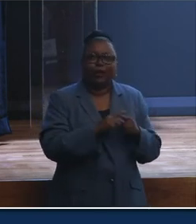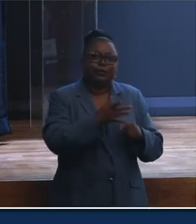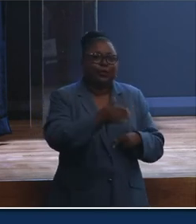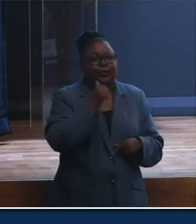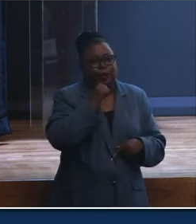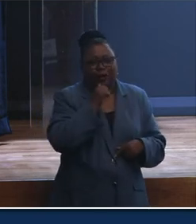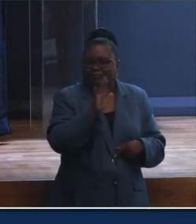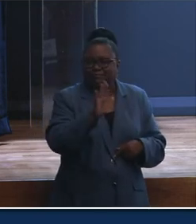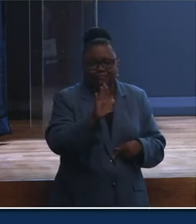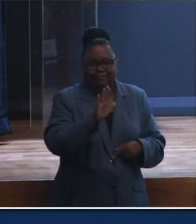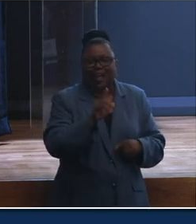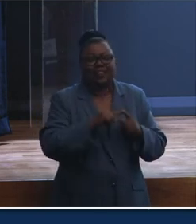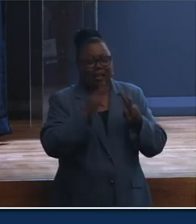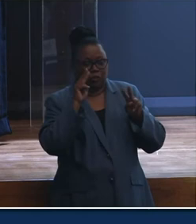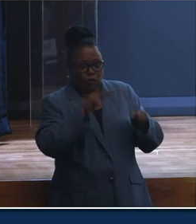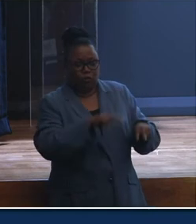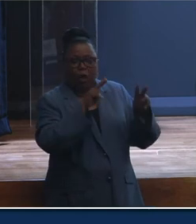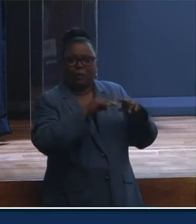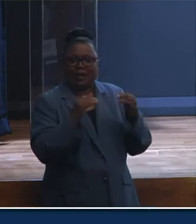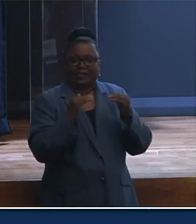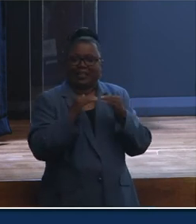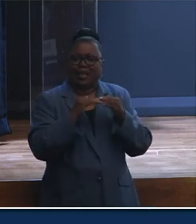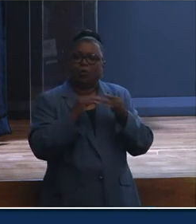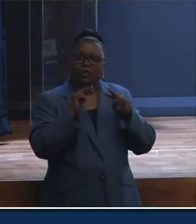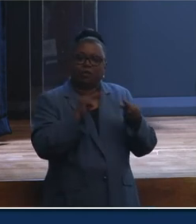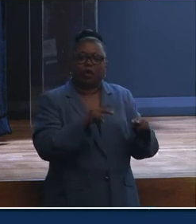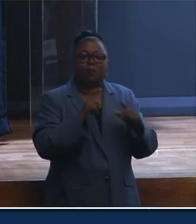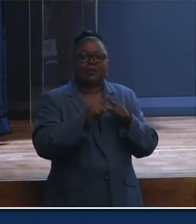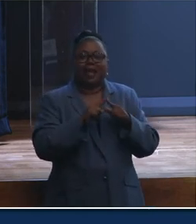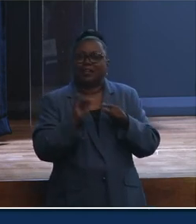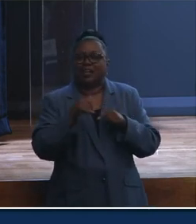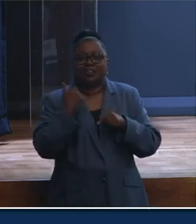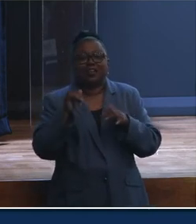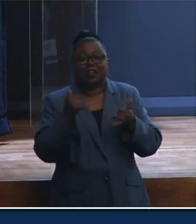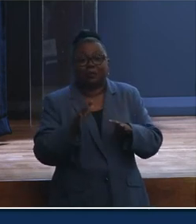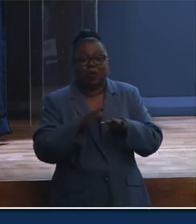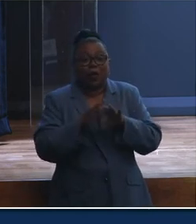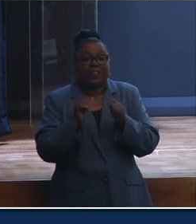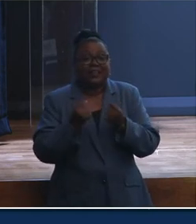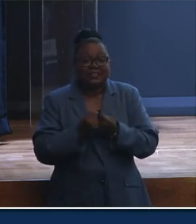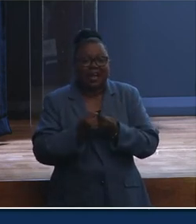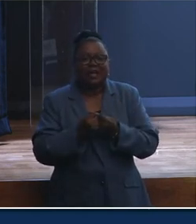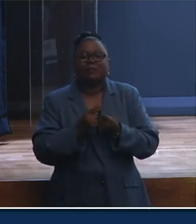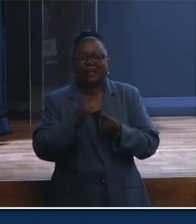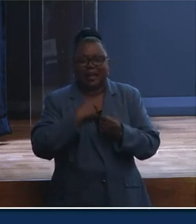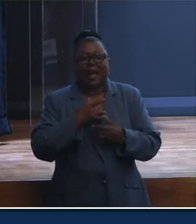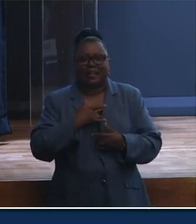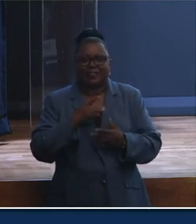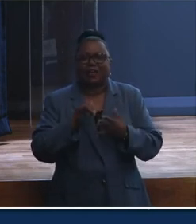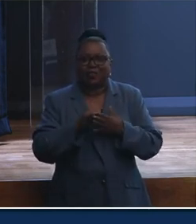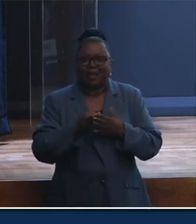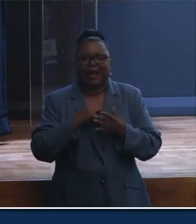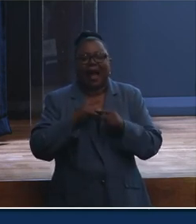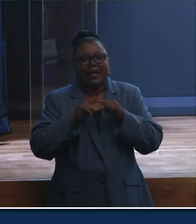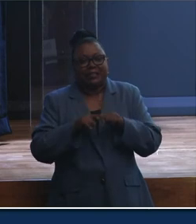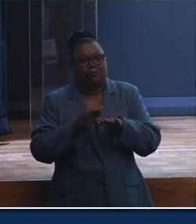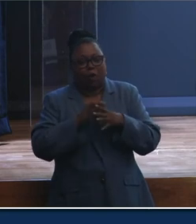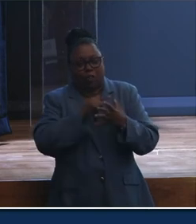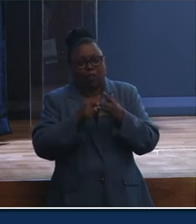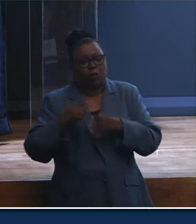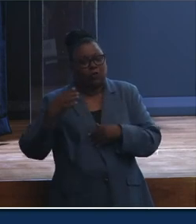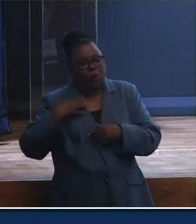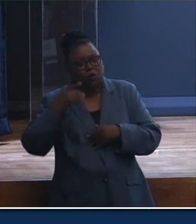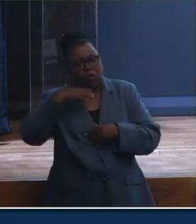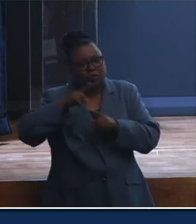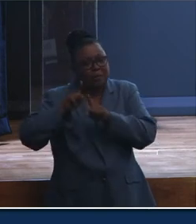a girl. No, they saw me as an equal. They saw me as just another player on the team, and I could feel that. I leaned on those coaches,